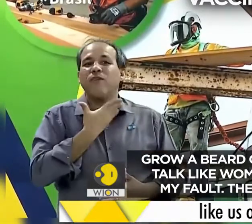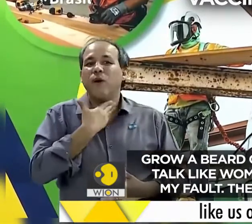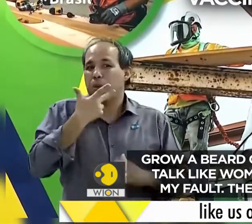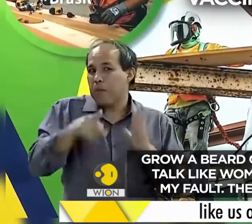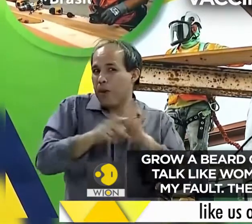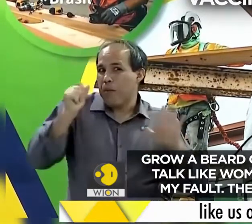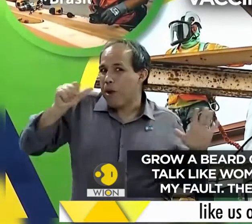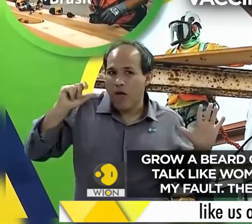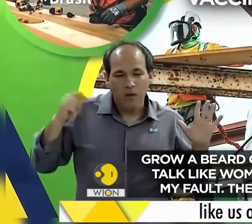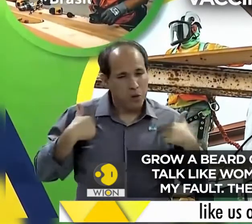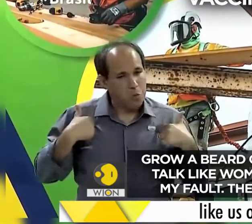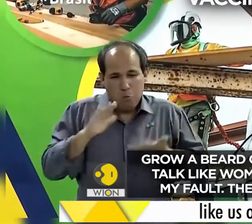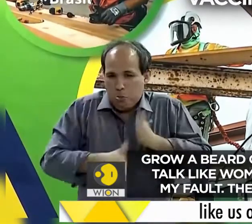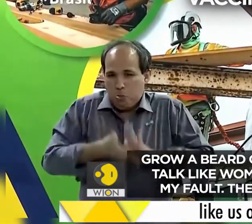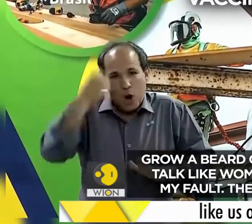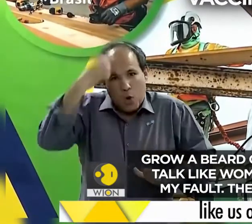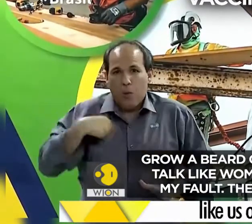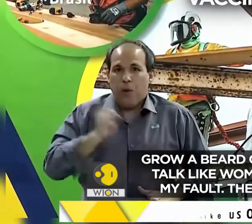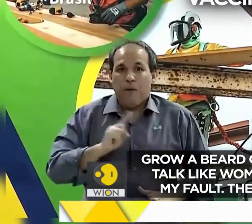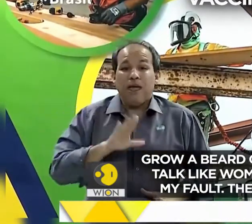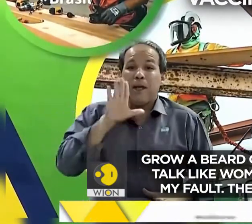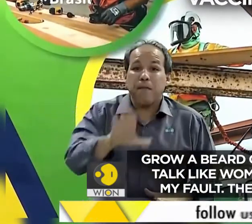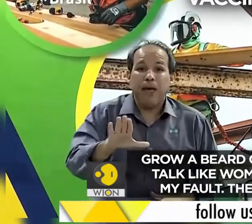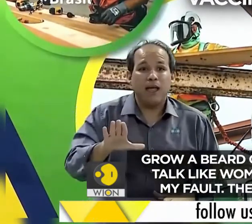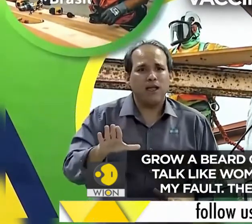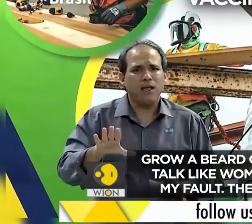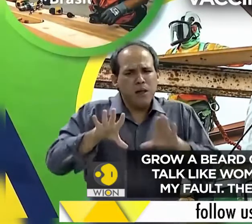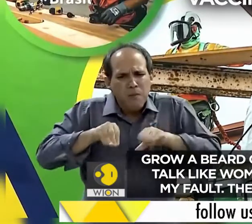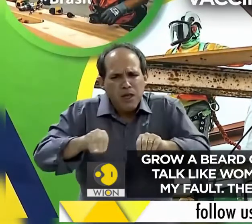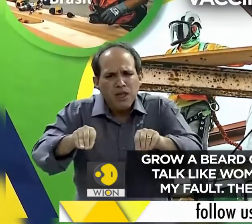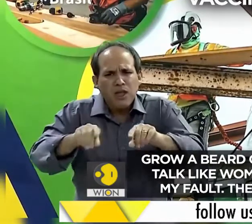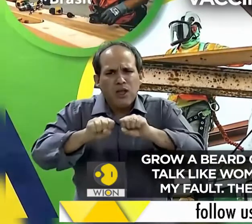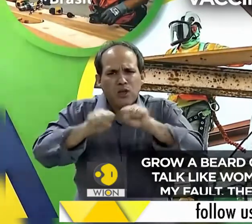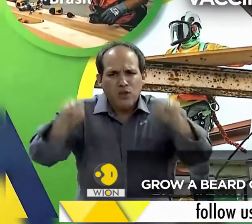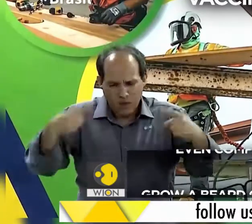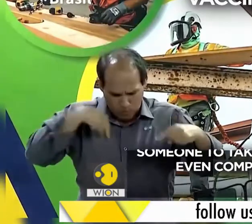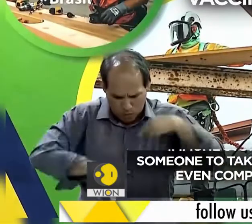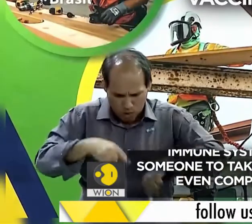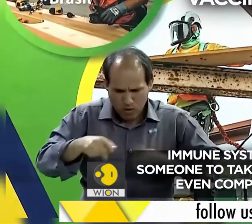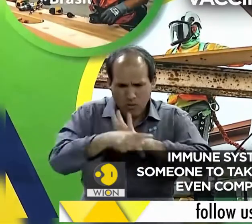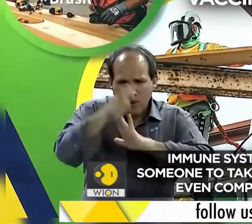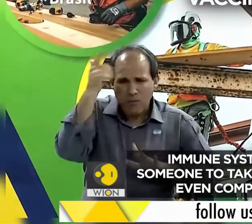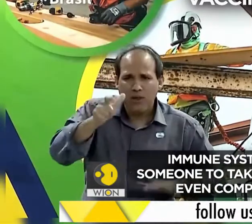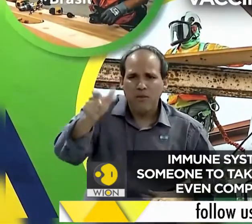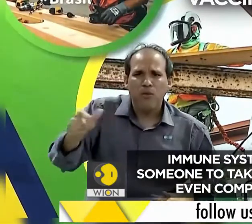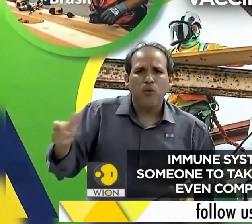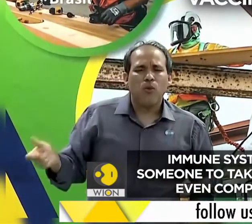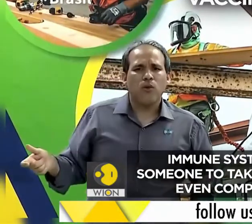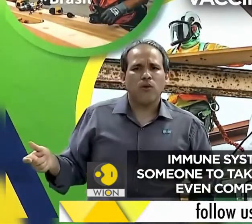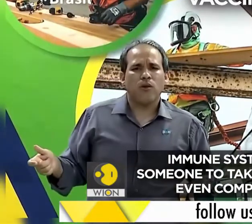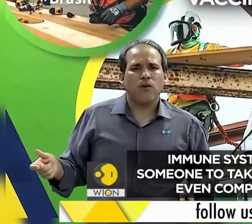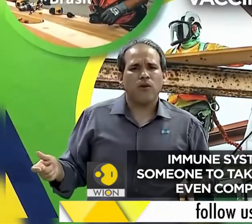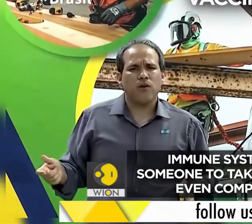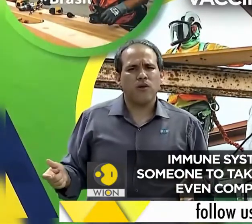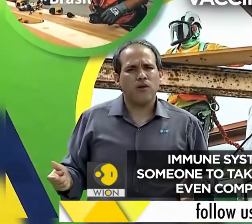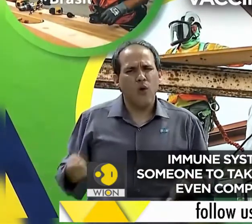men start to talk like women, it's not going to be my fault. They are playing with our immune system. How can you force